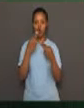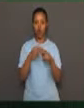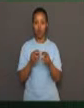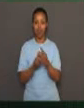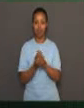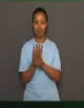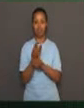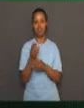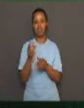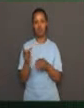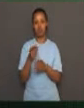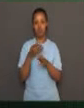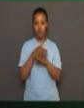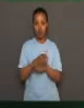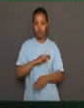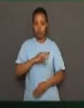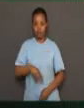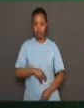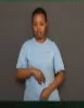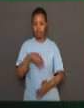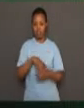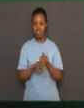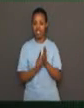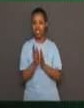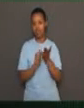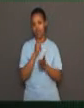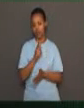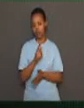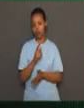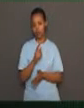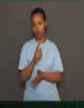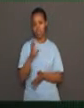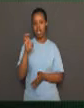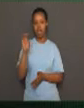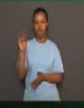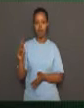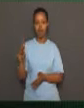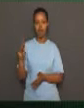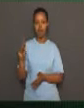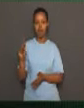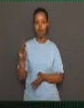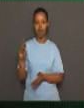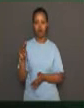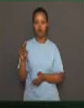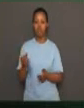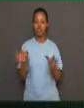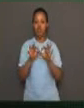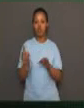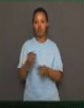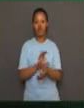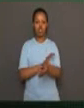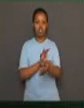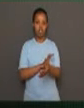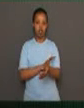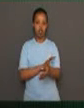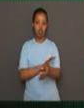and grows into a fetus. The embryo contains the basic cells